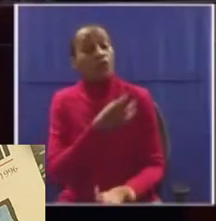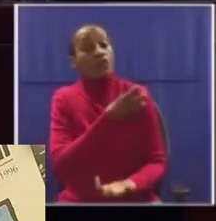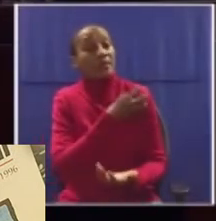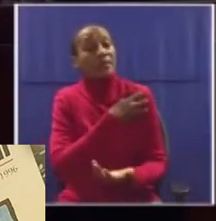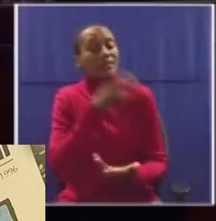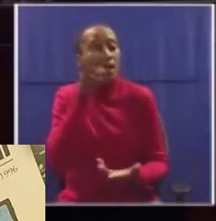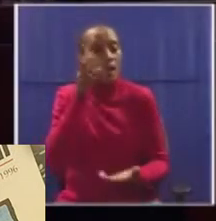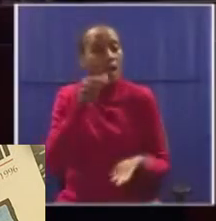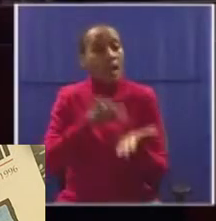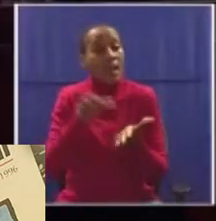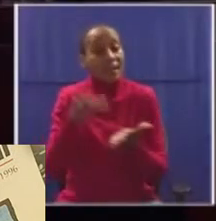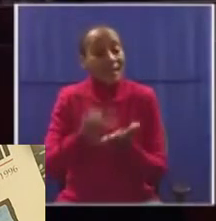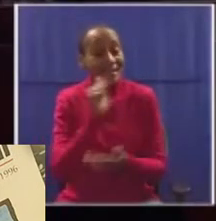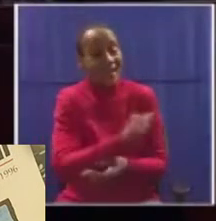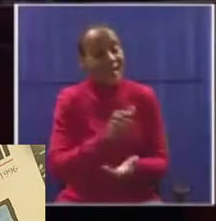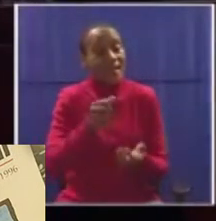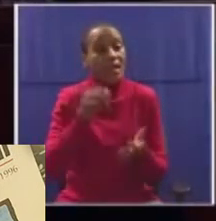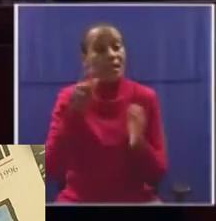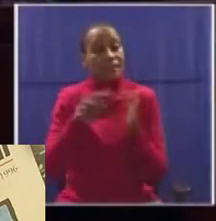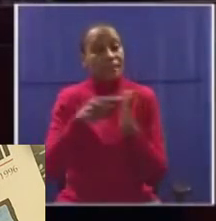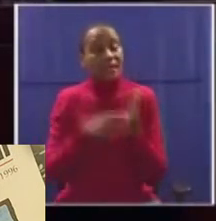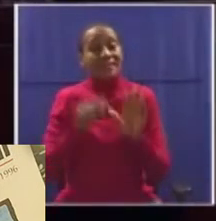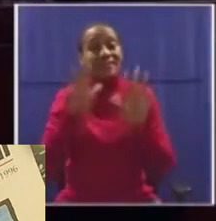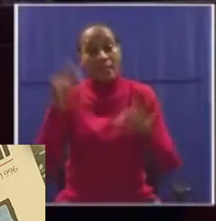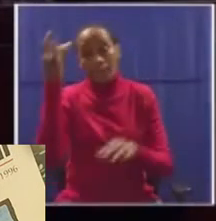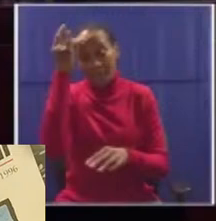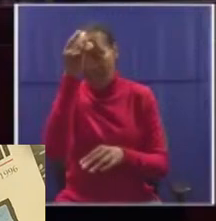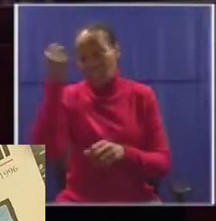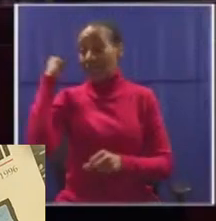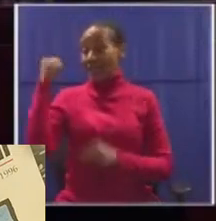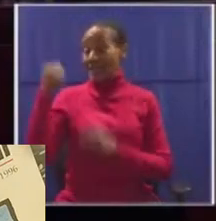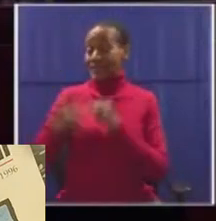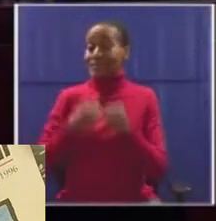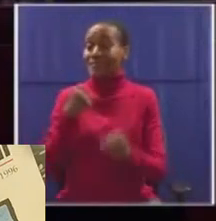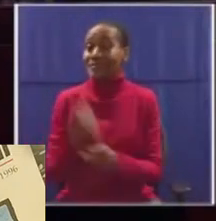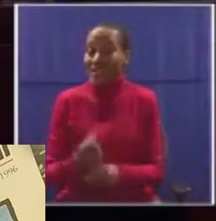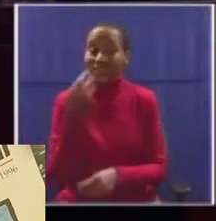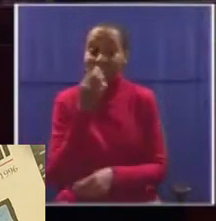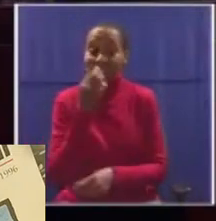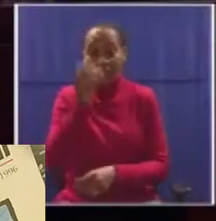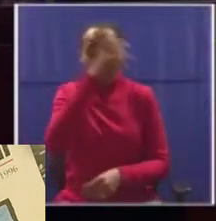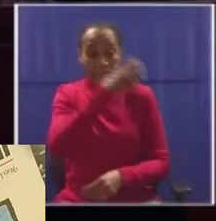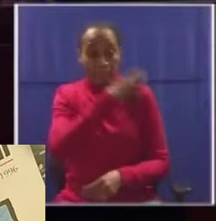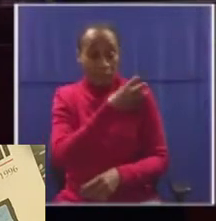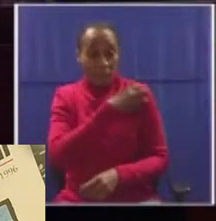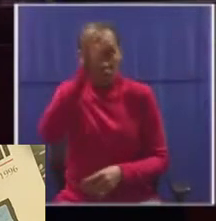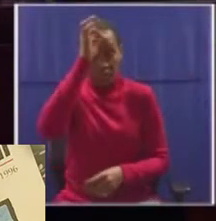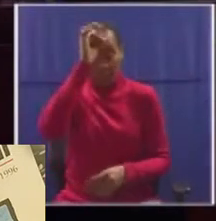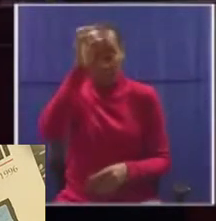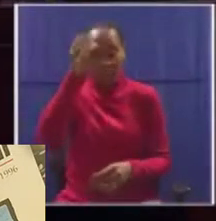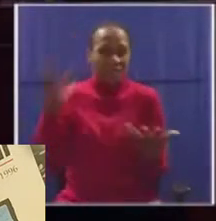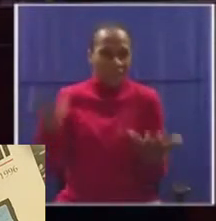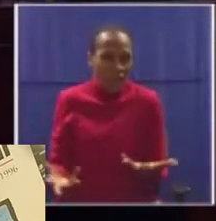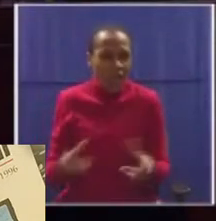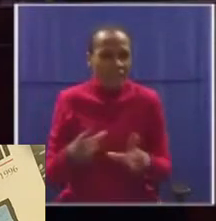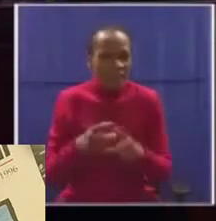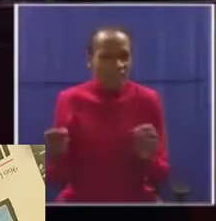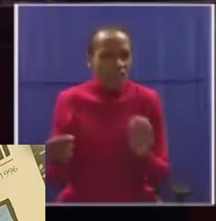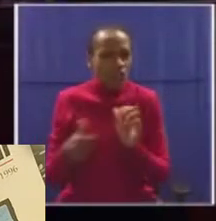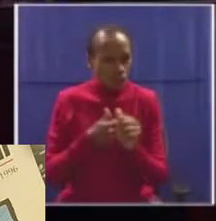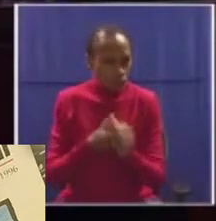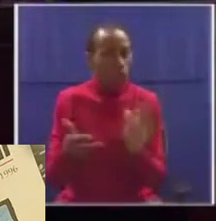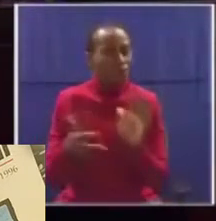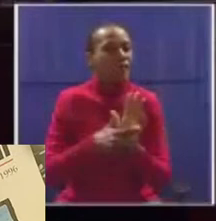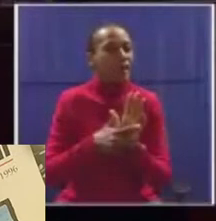explains in a letter dated 10th March 2022 that the minister of police had applied in terms of the acts